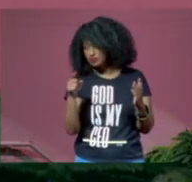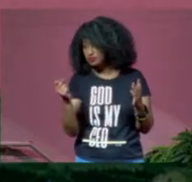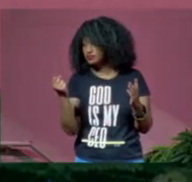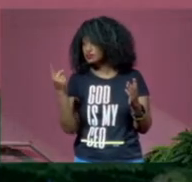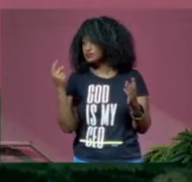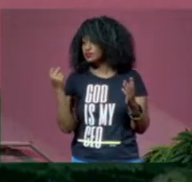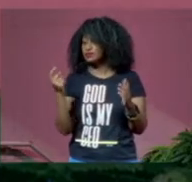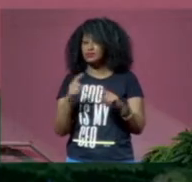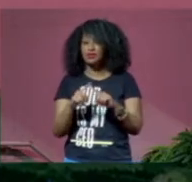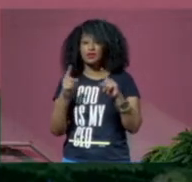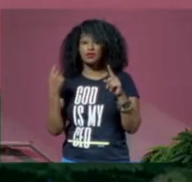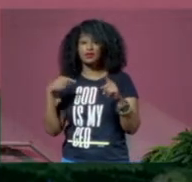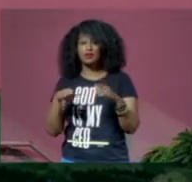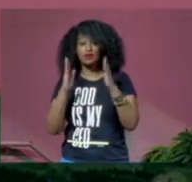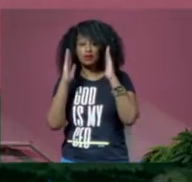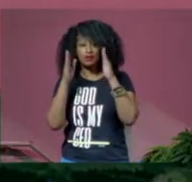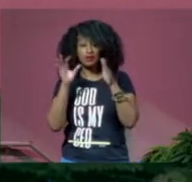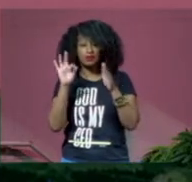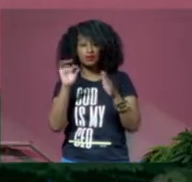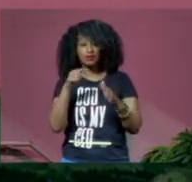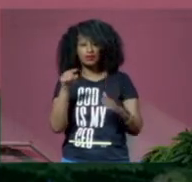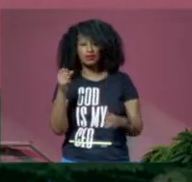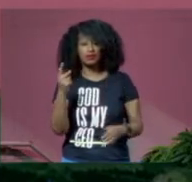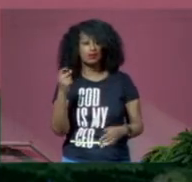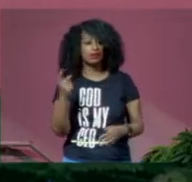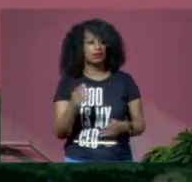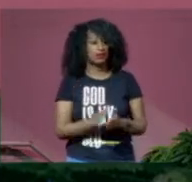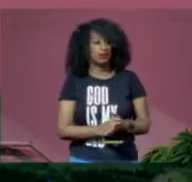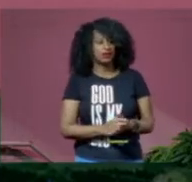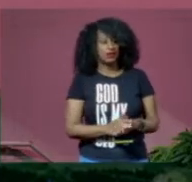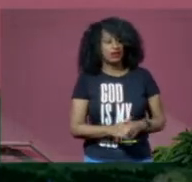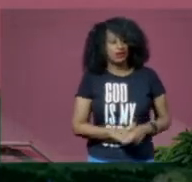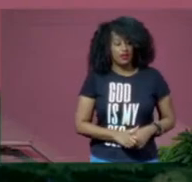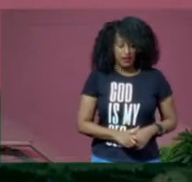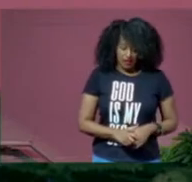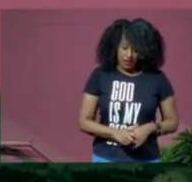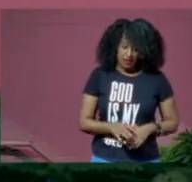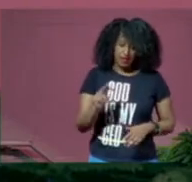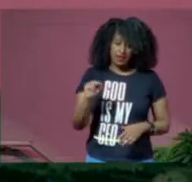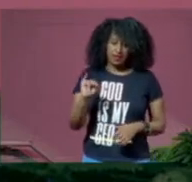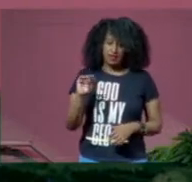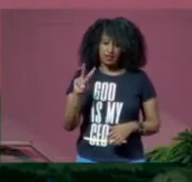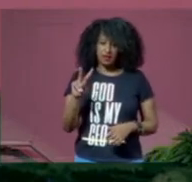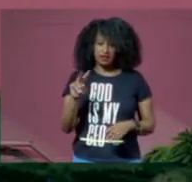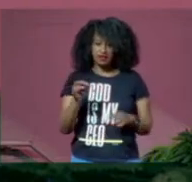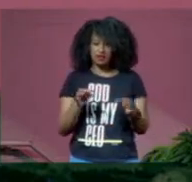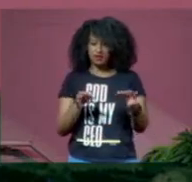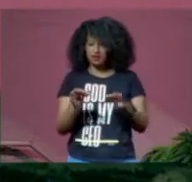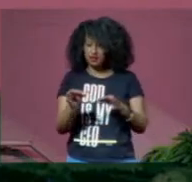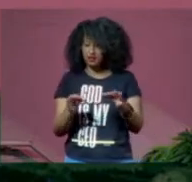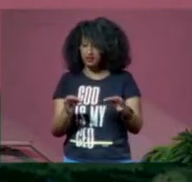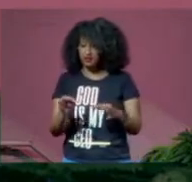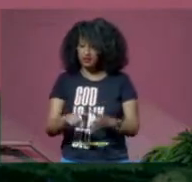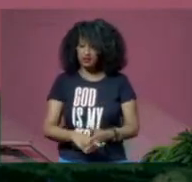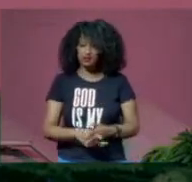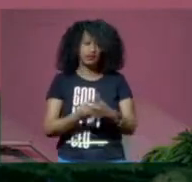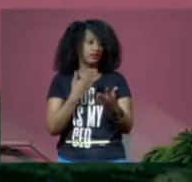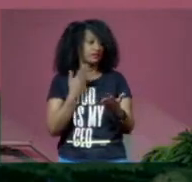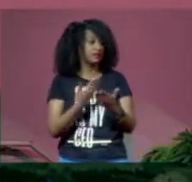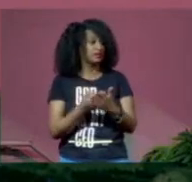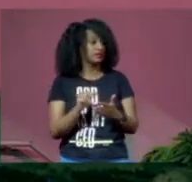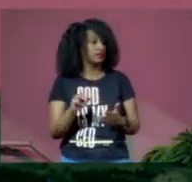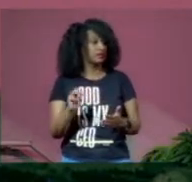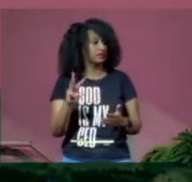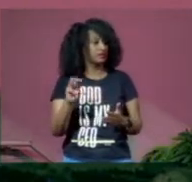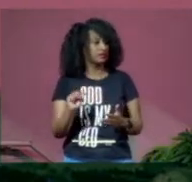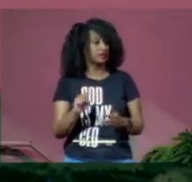sermonically on verses 9 through 11. And it reads like this from the New International Version. The beginning of the good news about